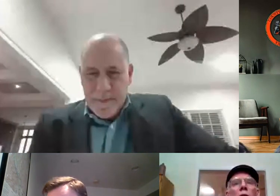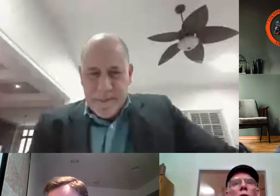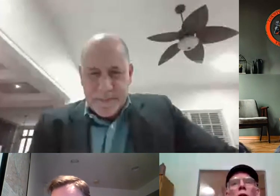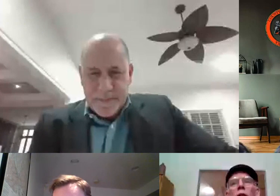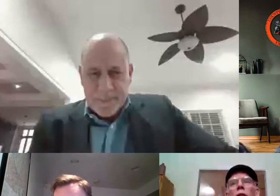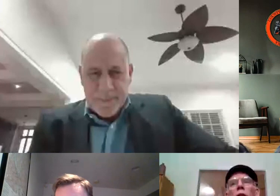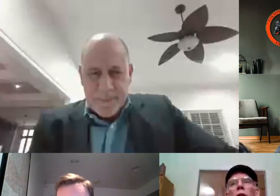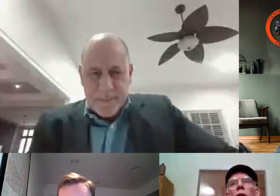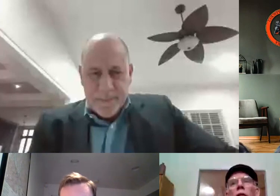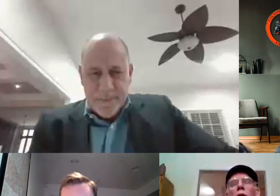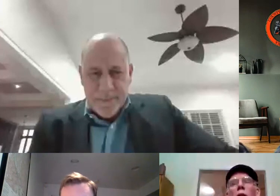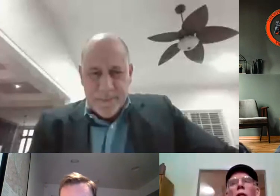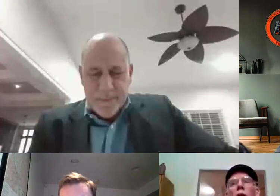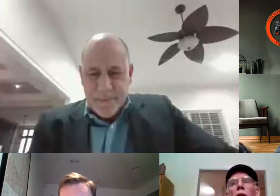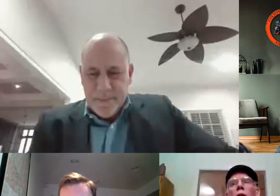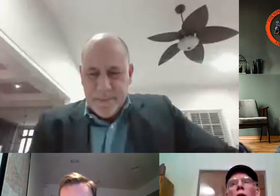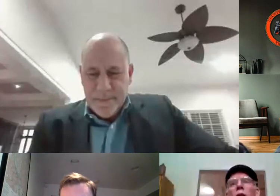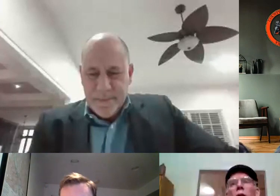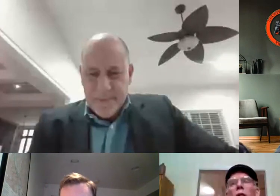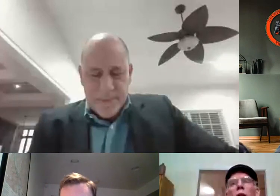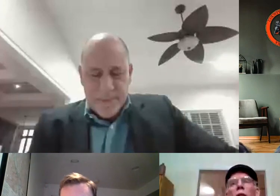I have it also. Yeah. So